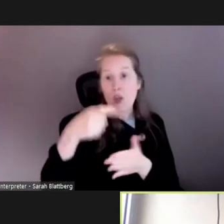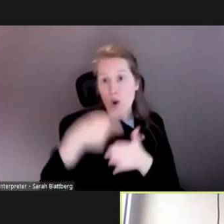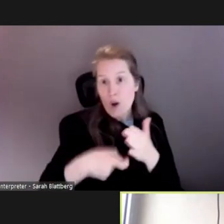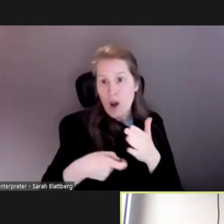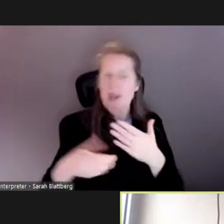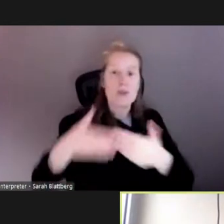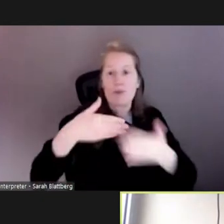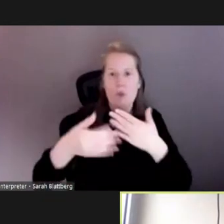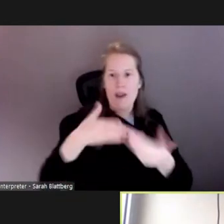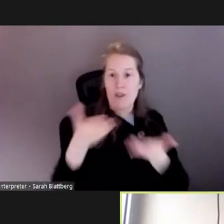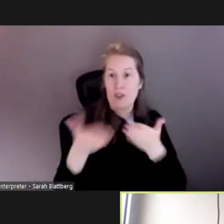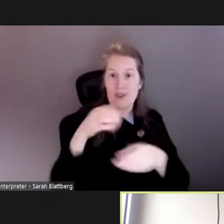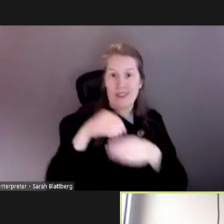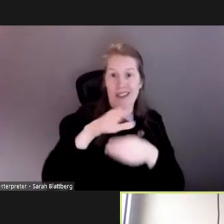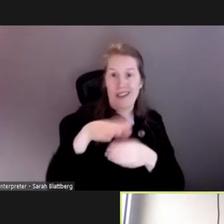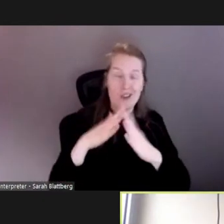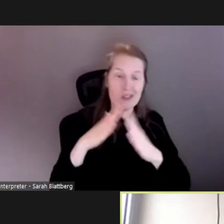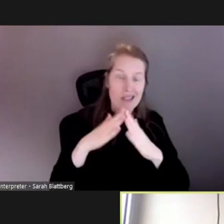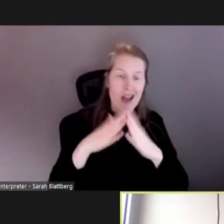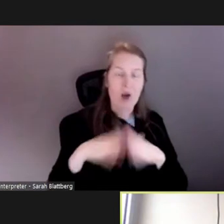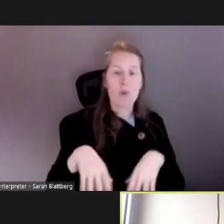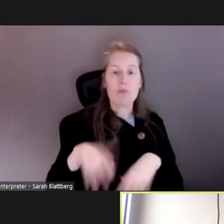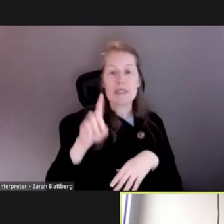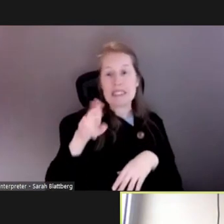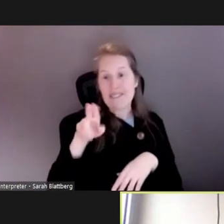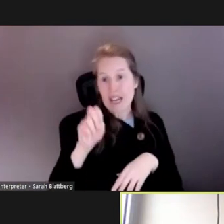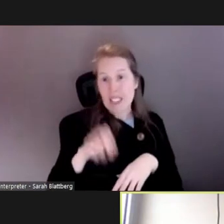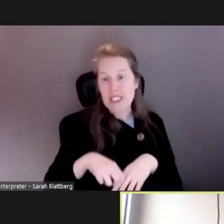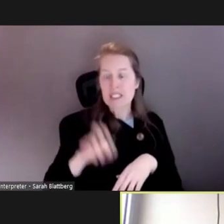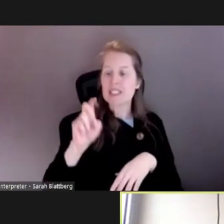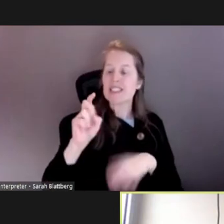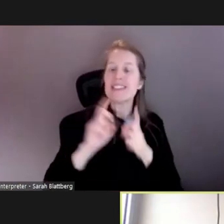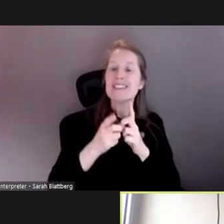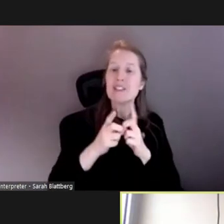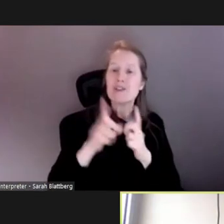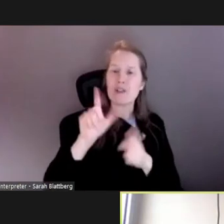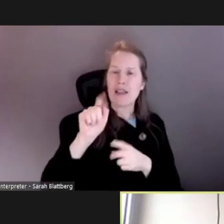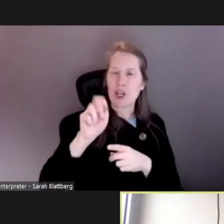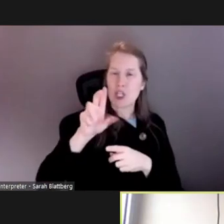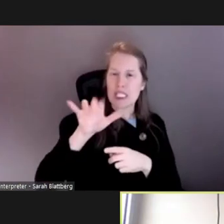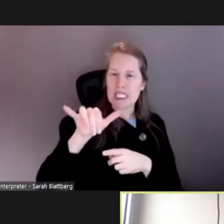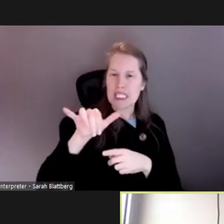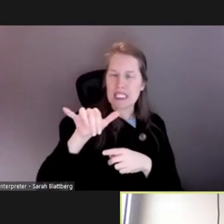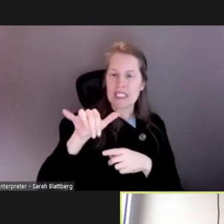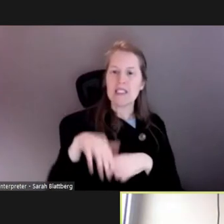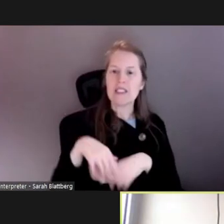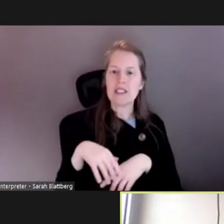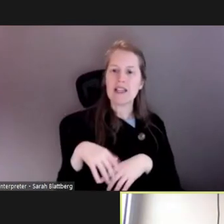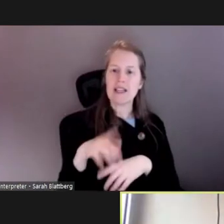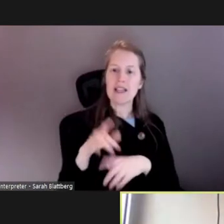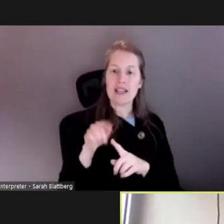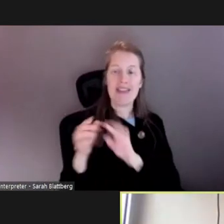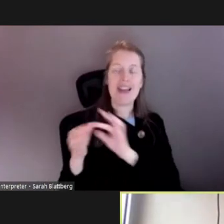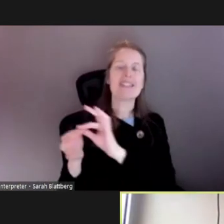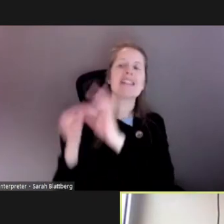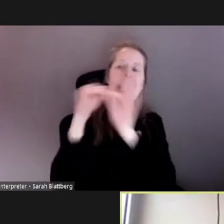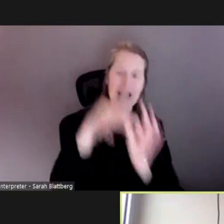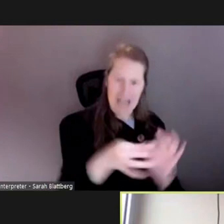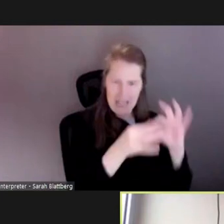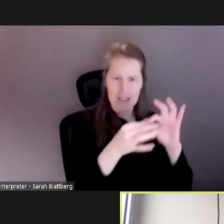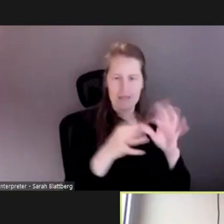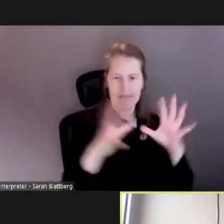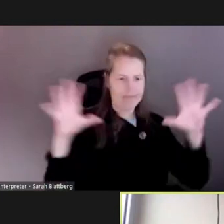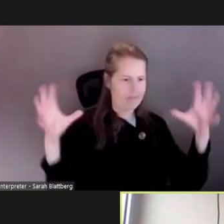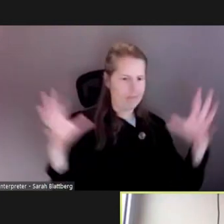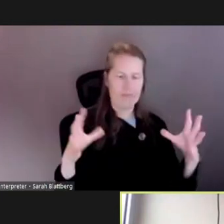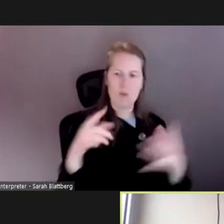town, devices, digital literacy. And all of that is connected to, like, the digital literacy understanding is connected to an understanding of what